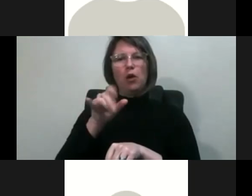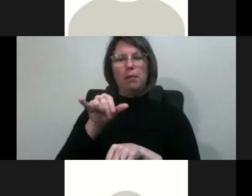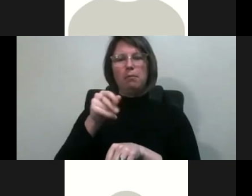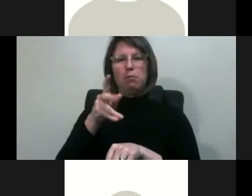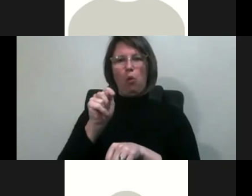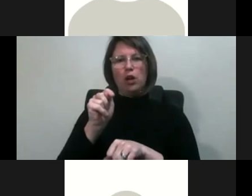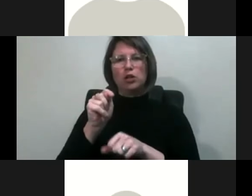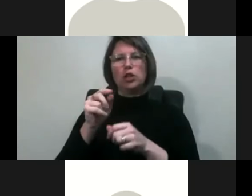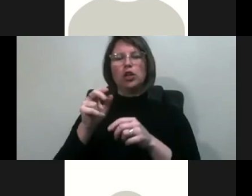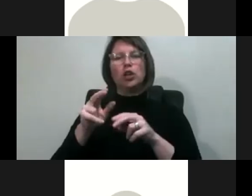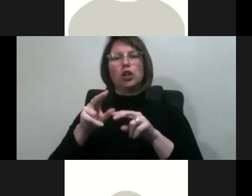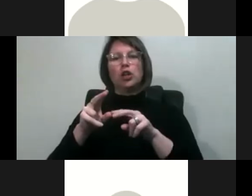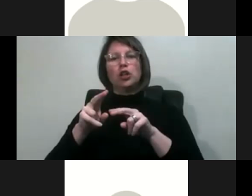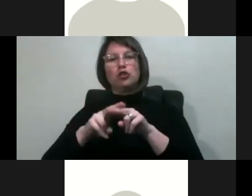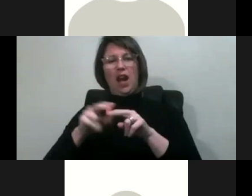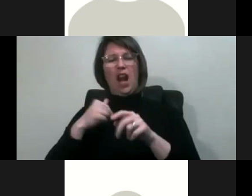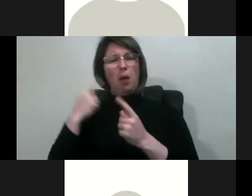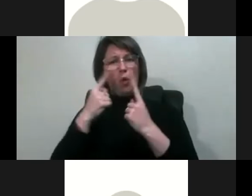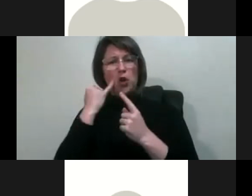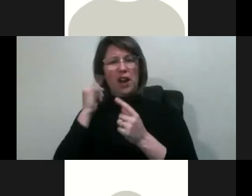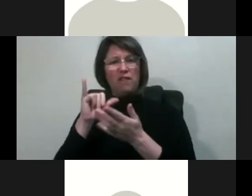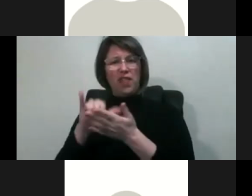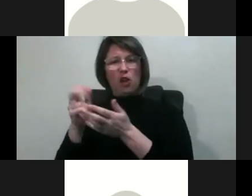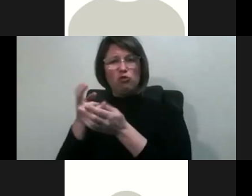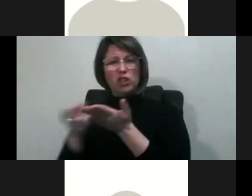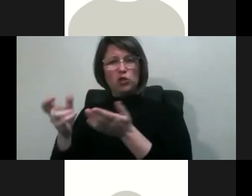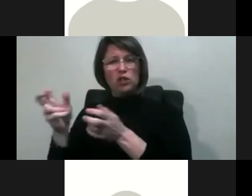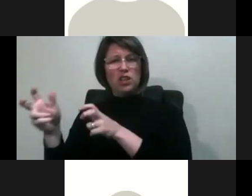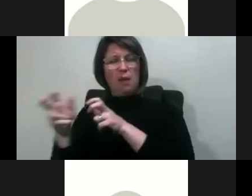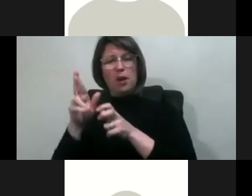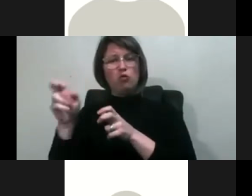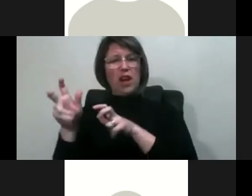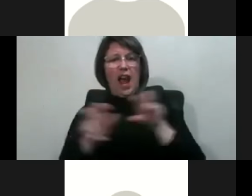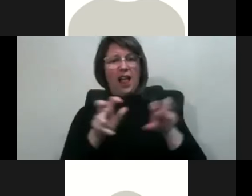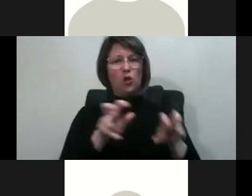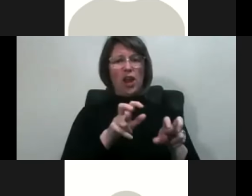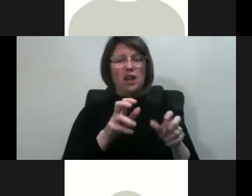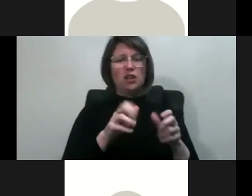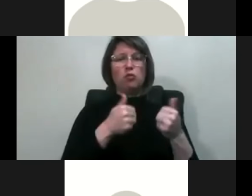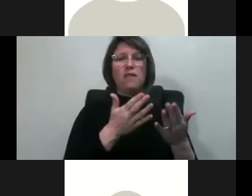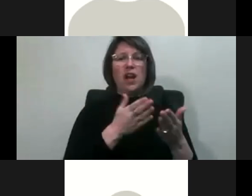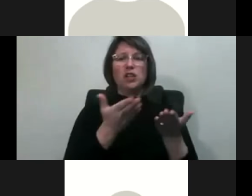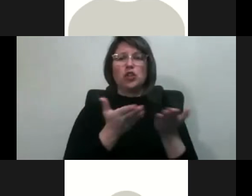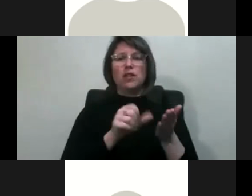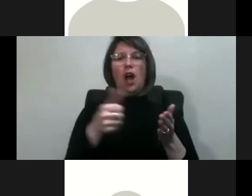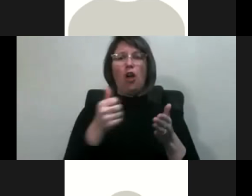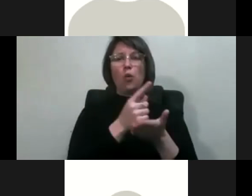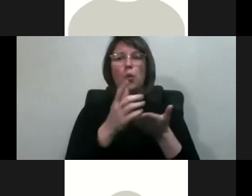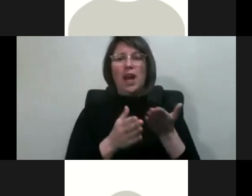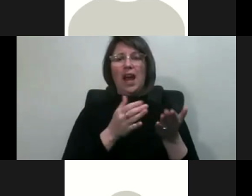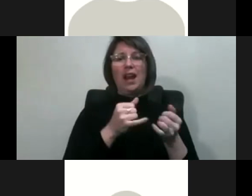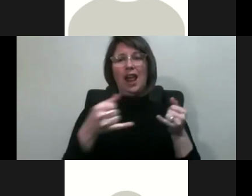some of those resources could be reallocated to provide weekend service on other lines that currently do not have weekend